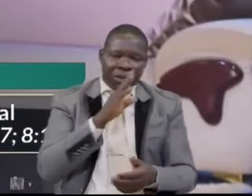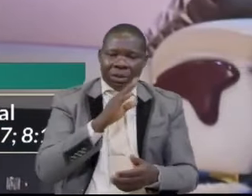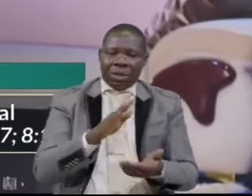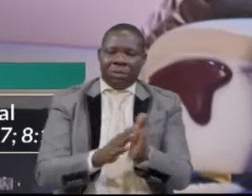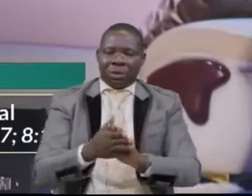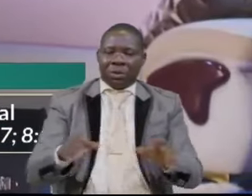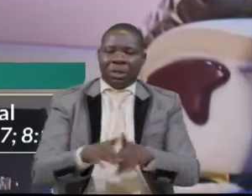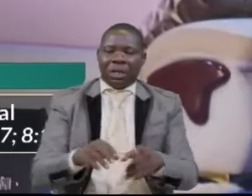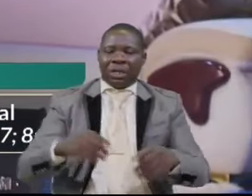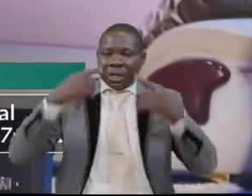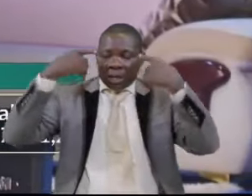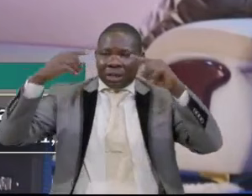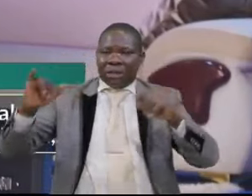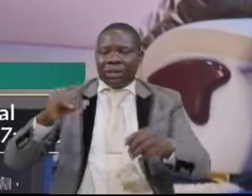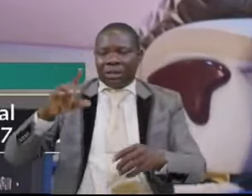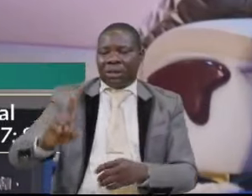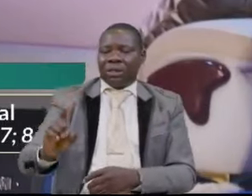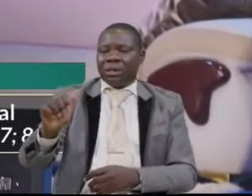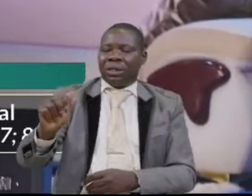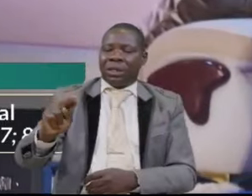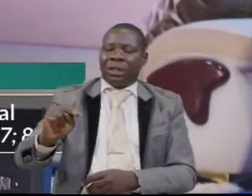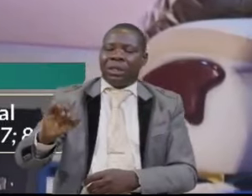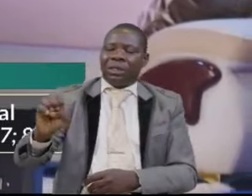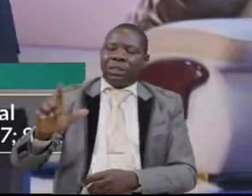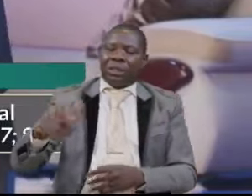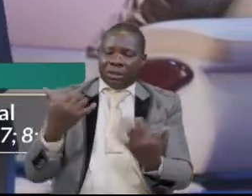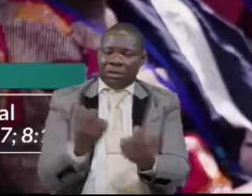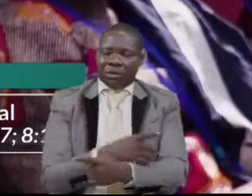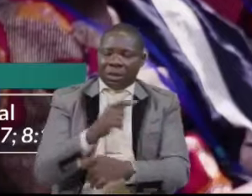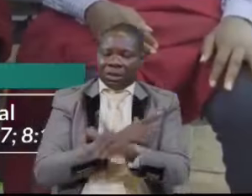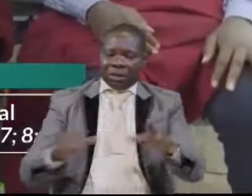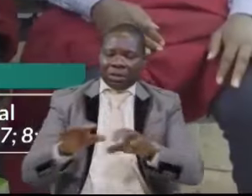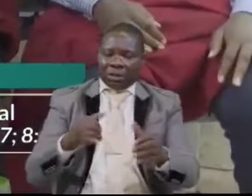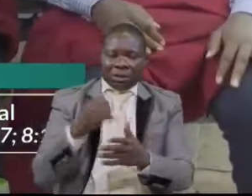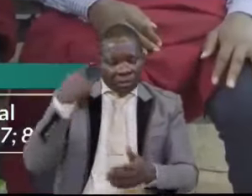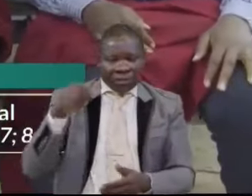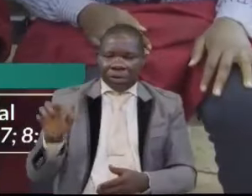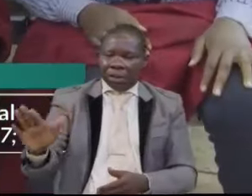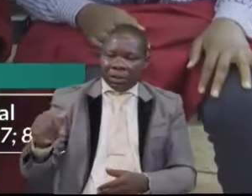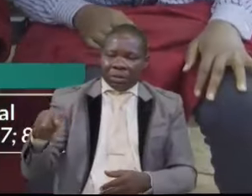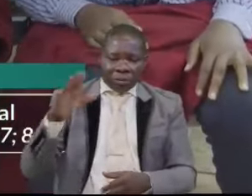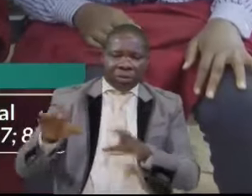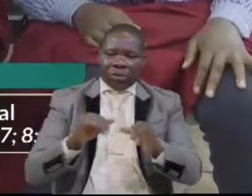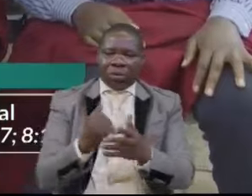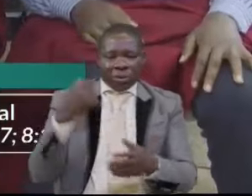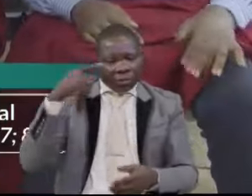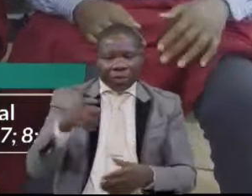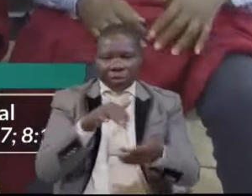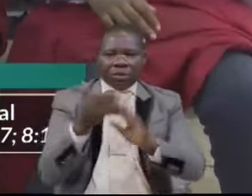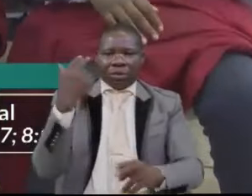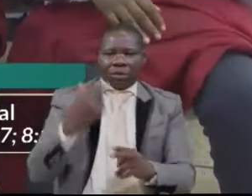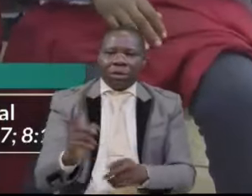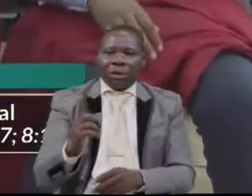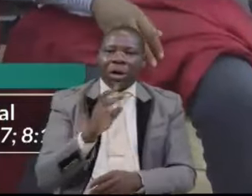Daniel today. The Lord did it for him. The Lord will do it for you in Jesus' name. Where are you?